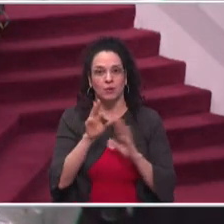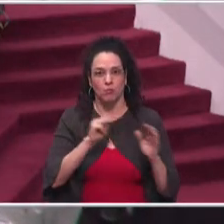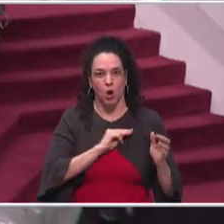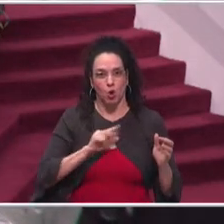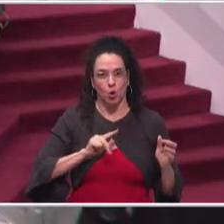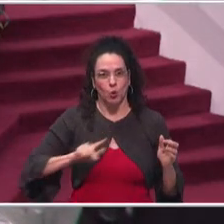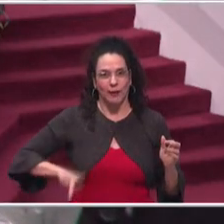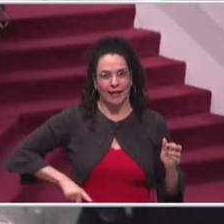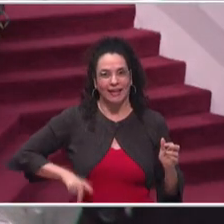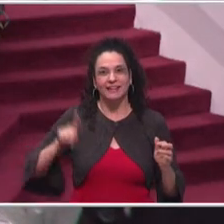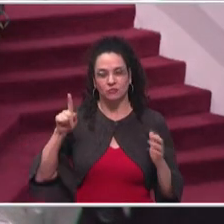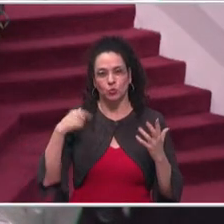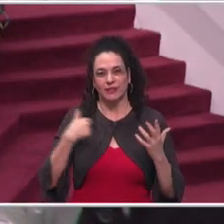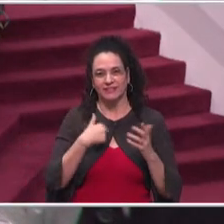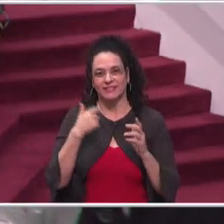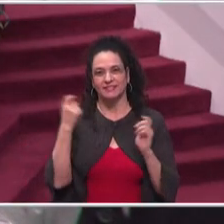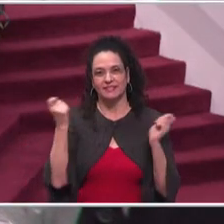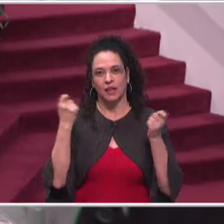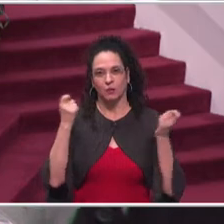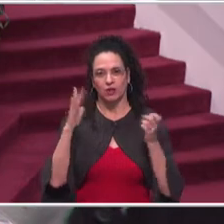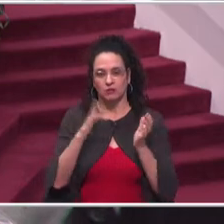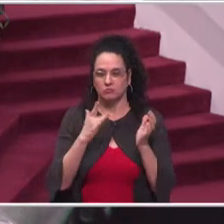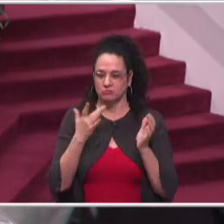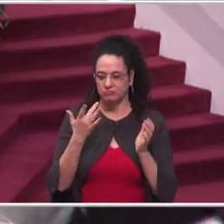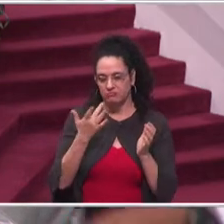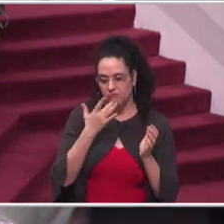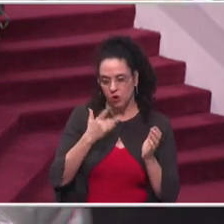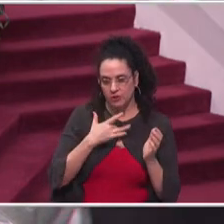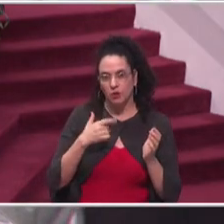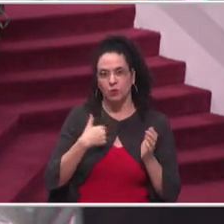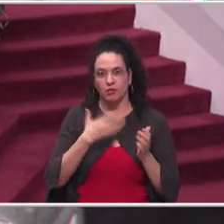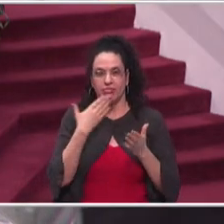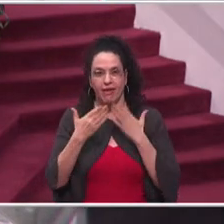for the life of this 20th century prophet.